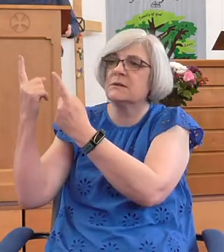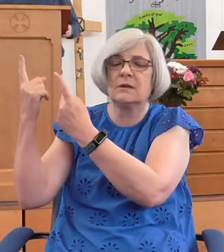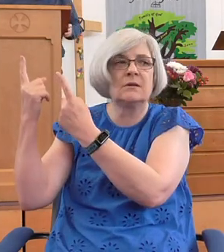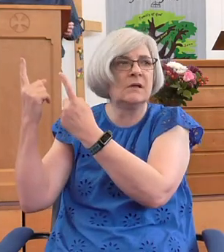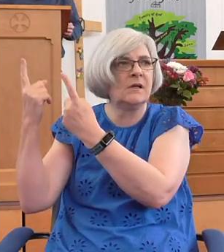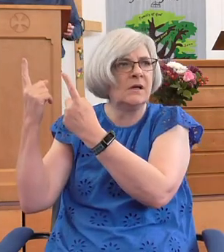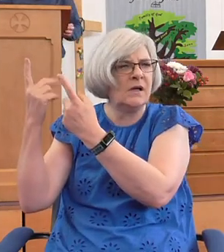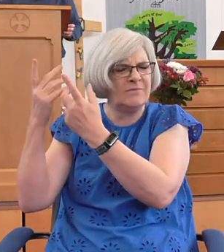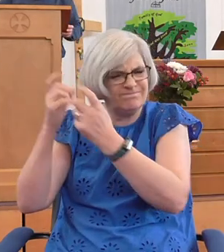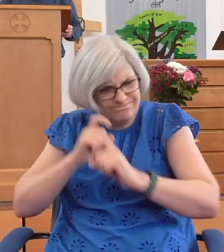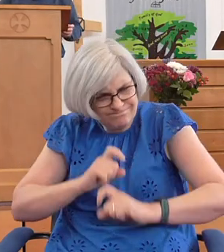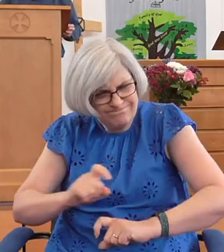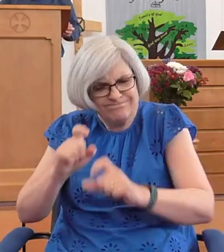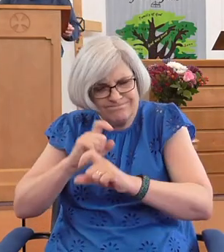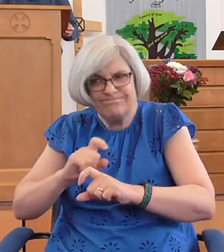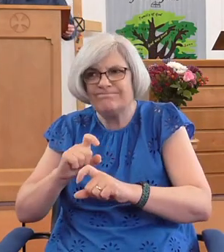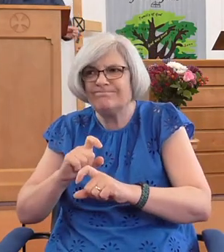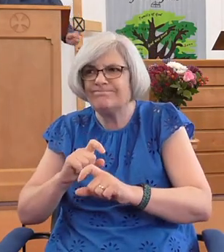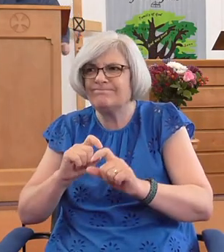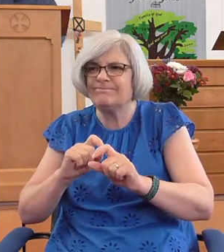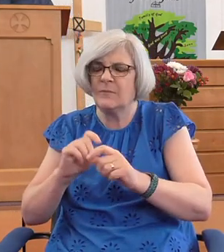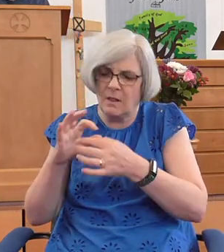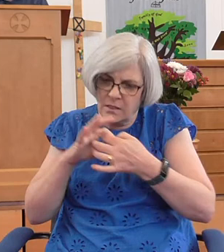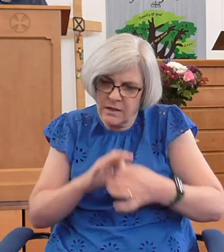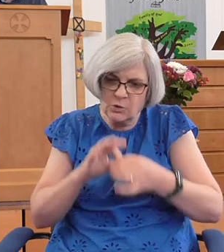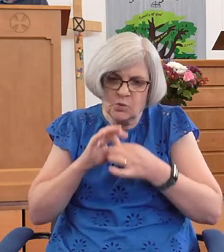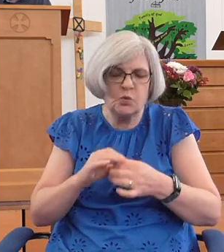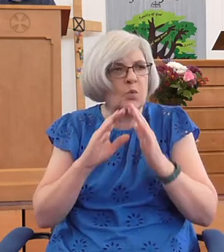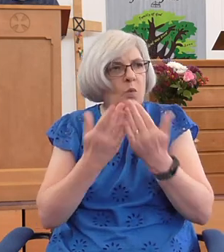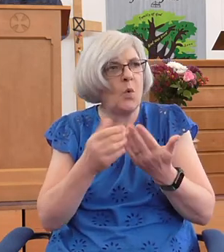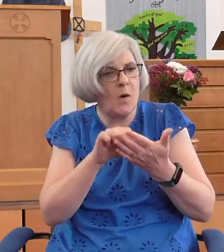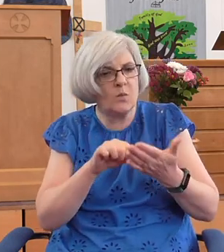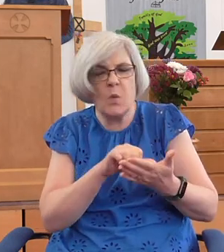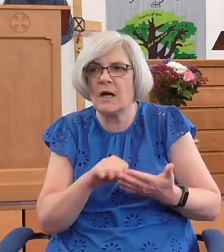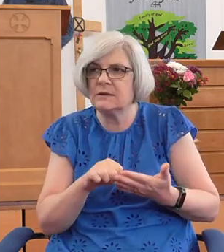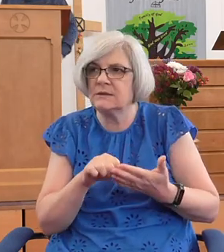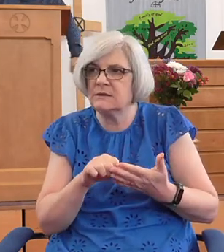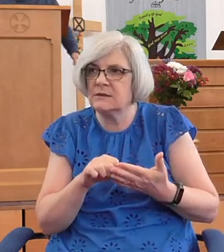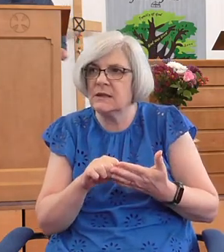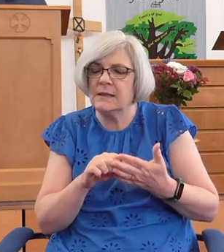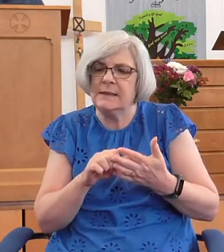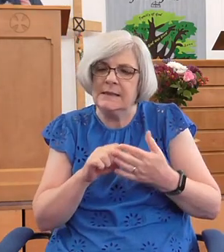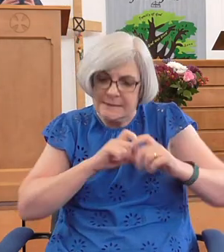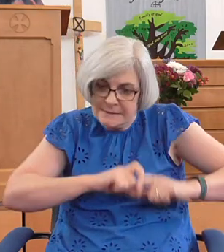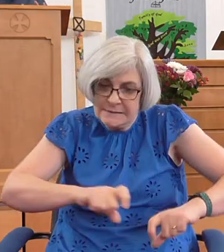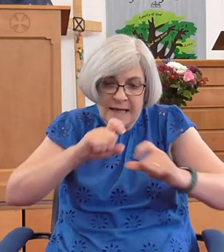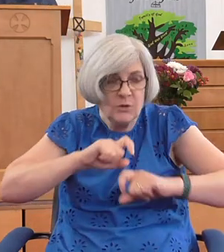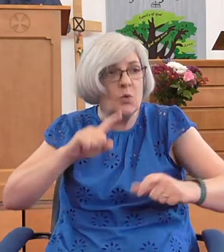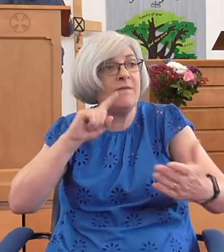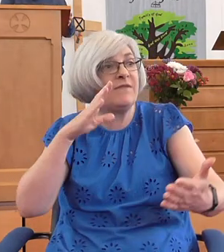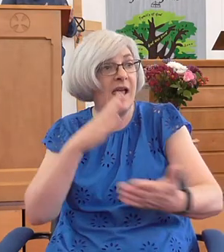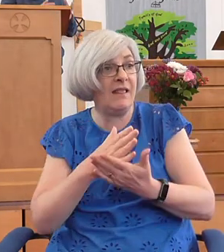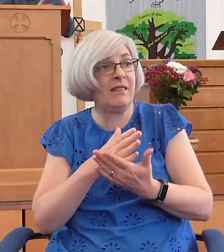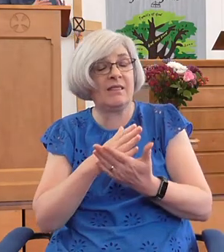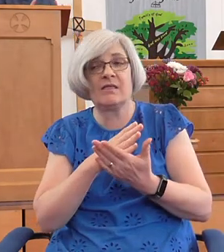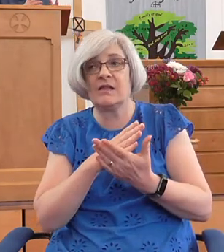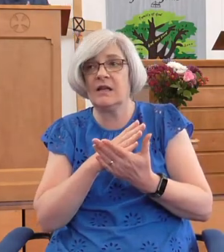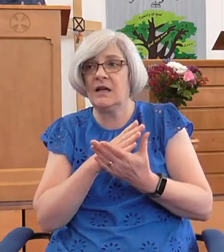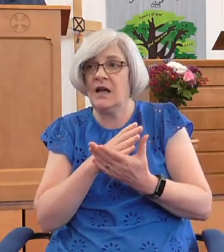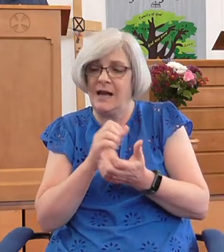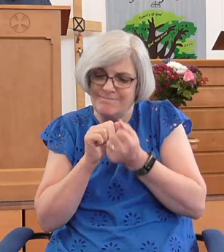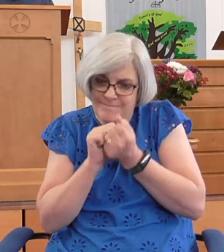remain attentive to God's word, remain persistent in our faith, and hold fast to